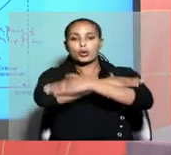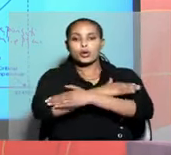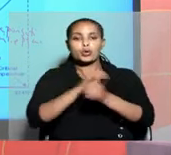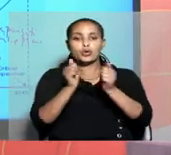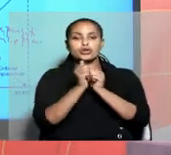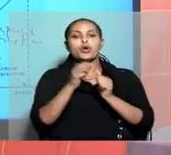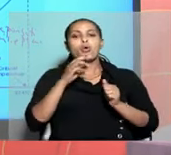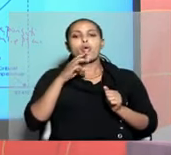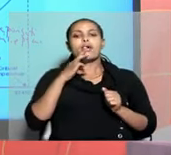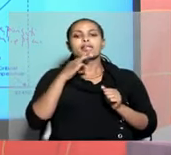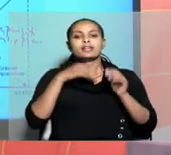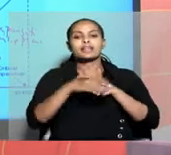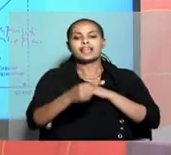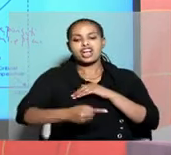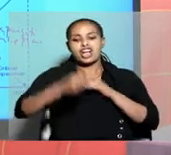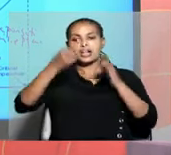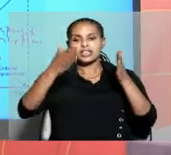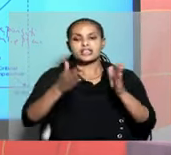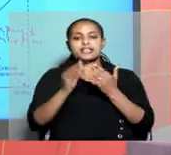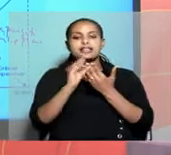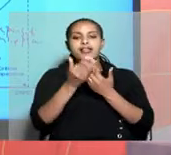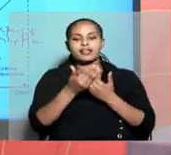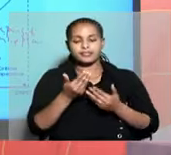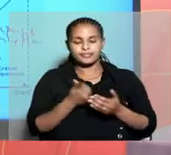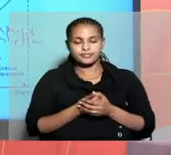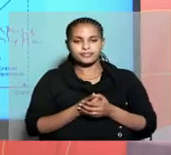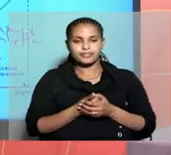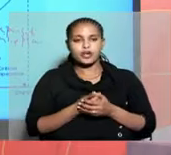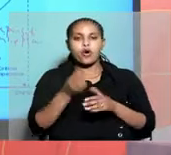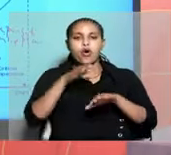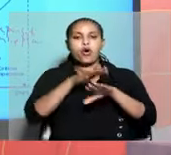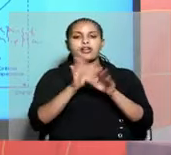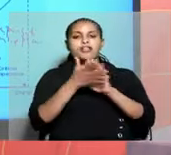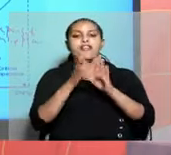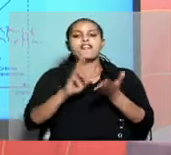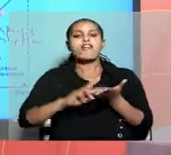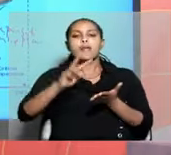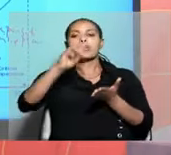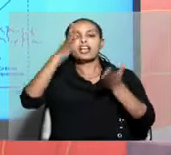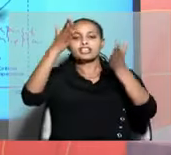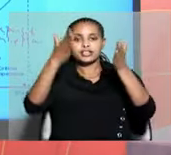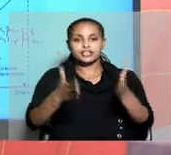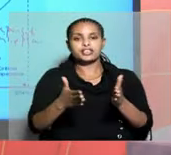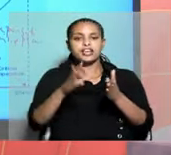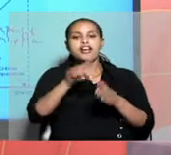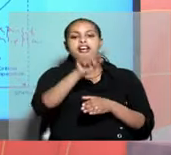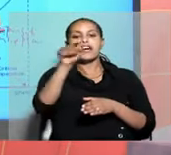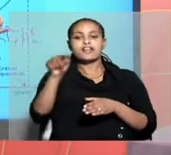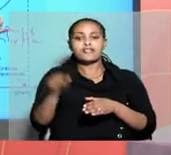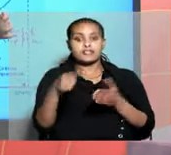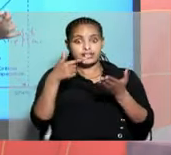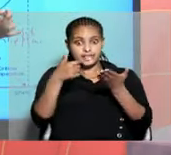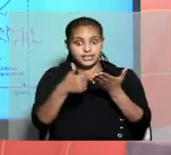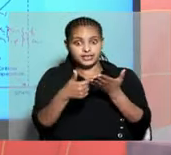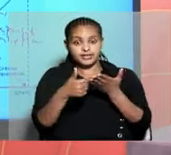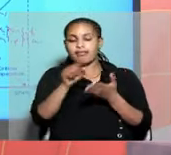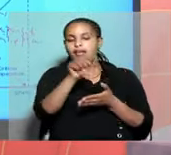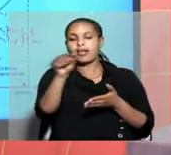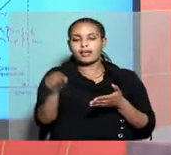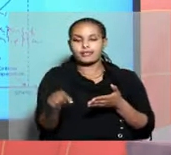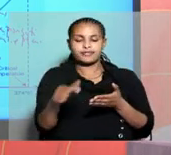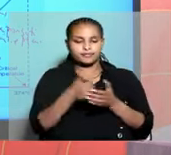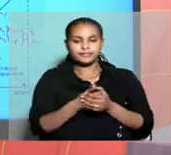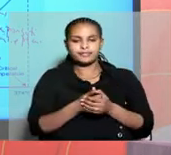with water in gaseous state. On vaporization curve, on this curve,